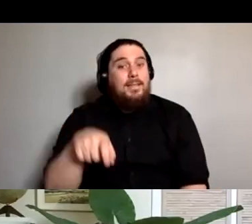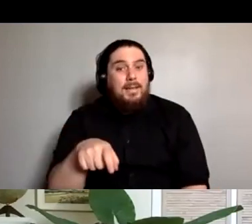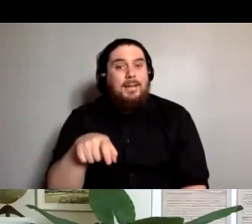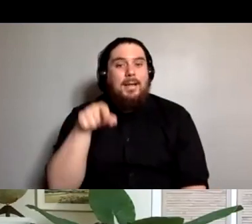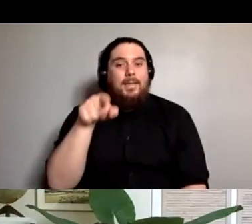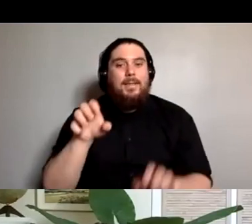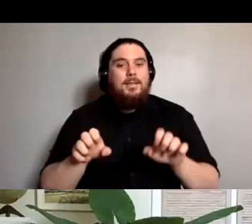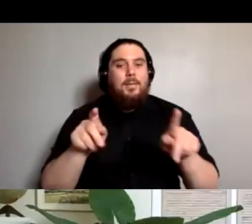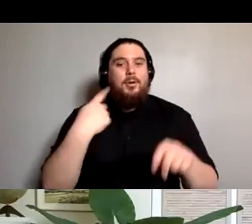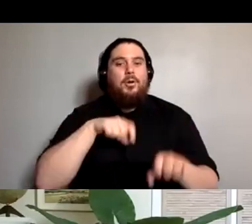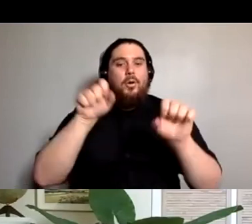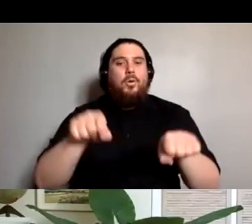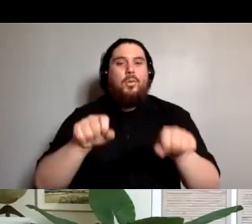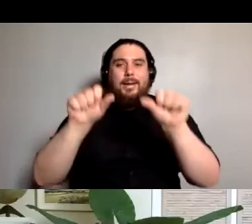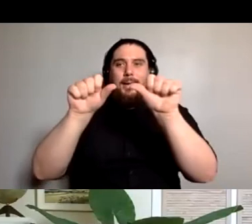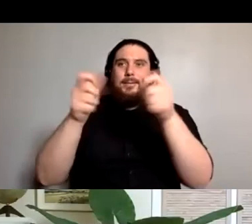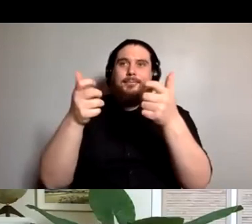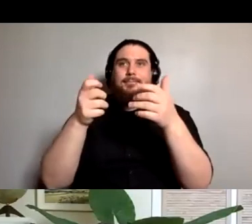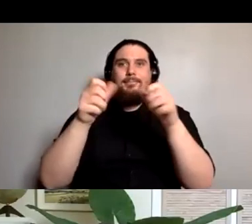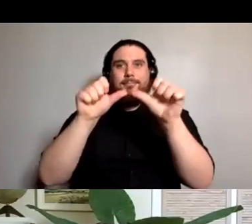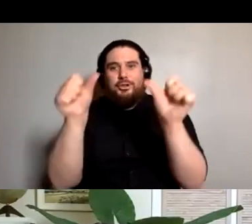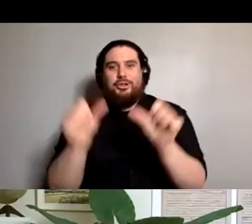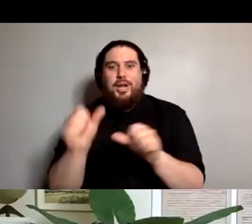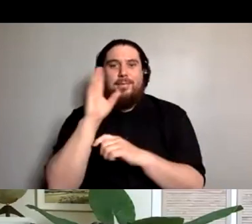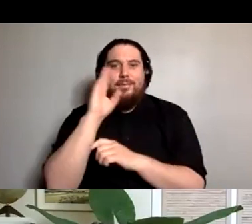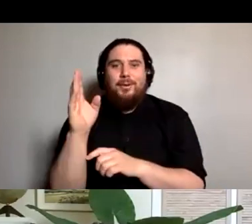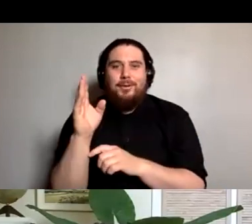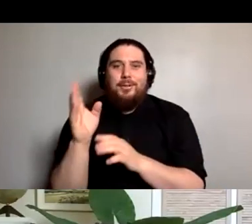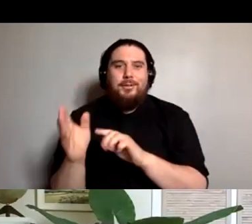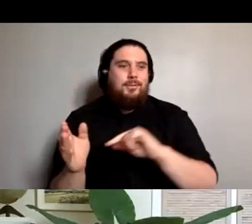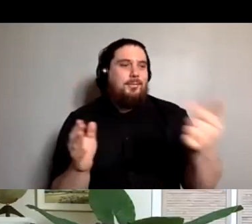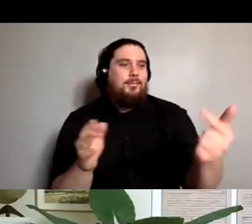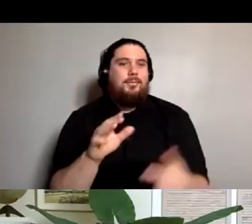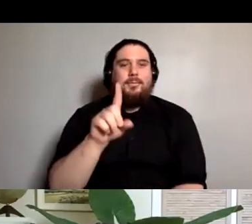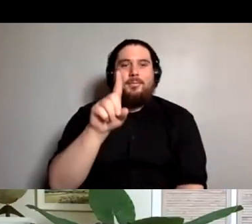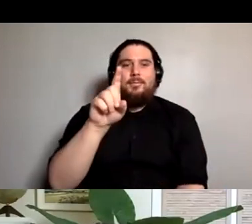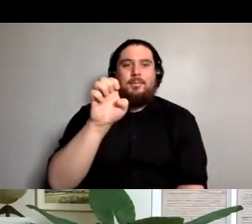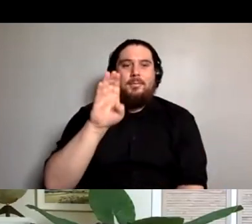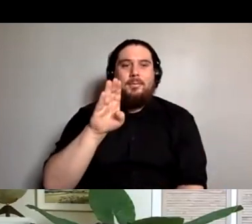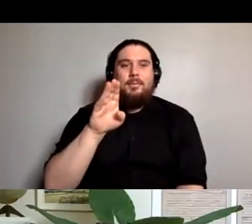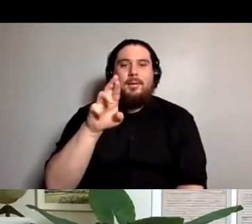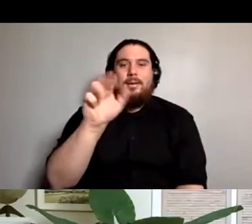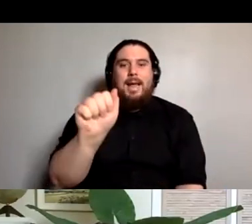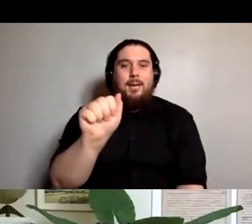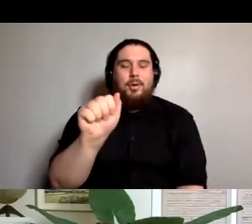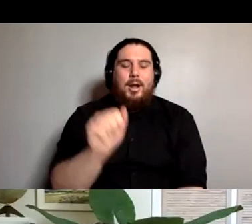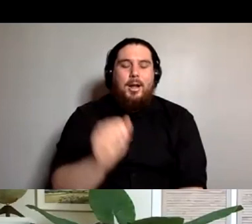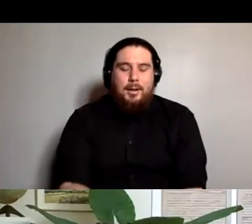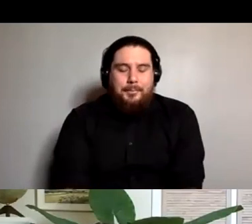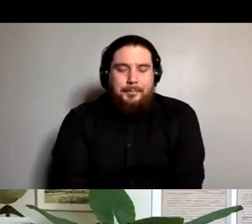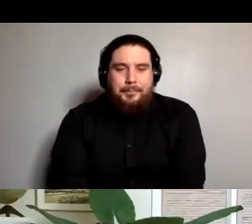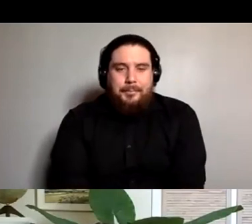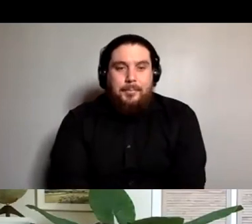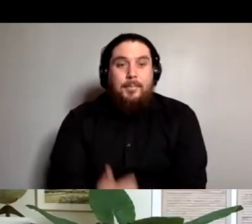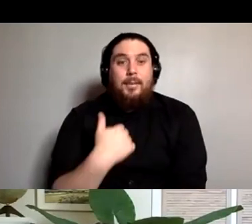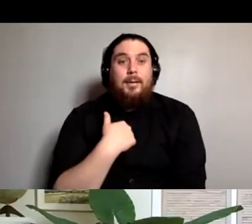that we can shape the future. Deborah, another really quick wrap up? Well, I would just say,